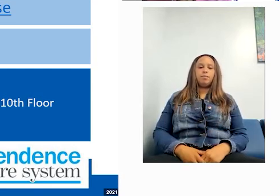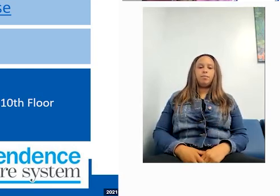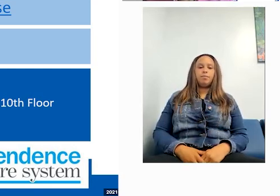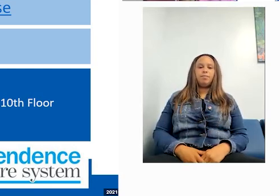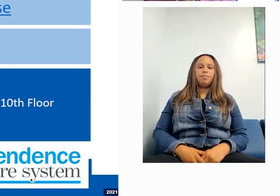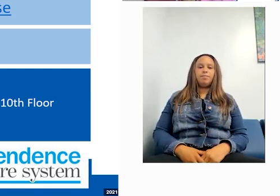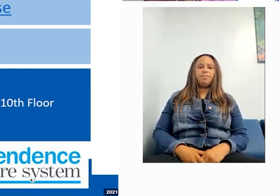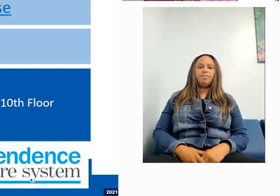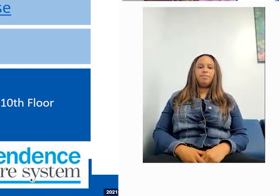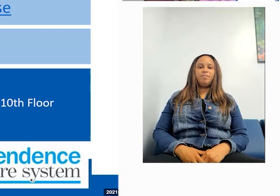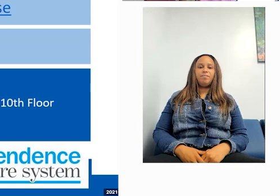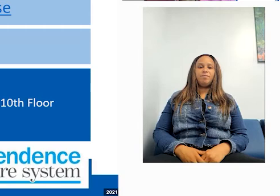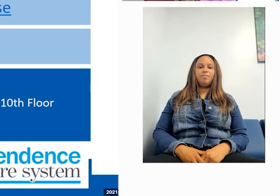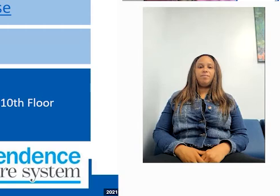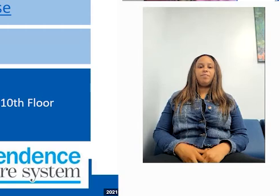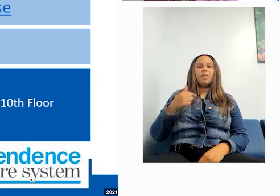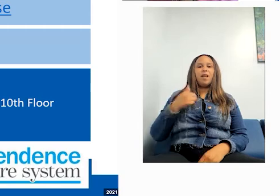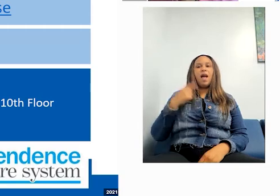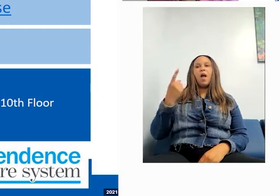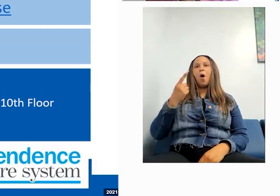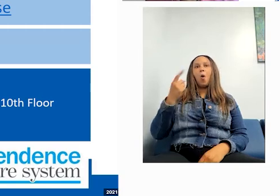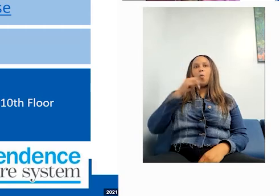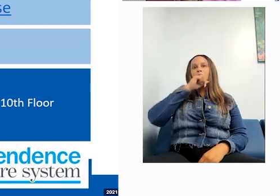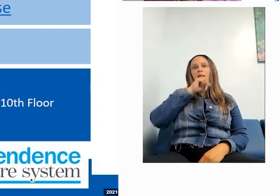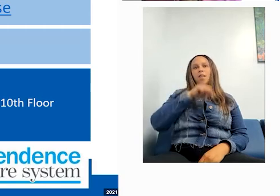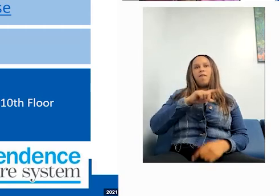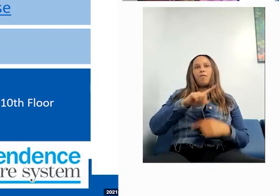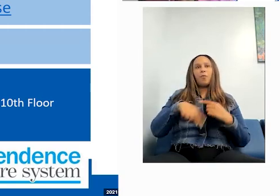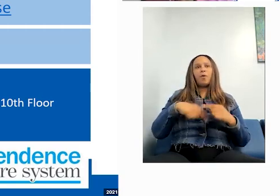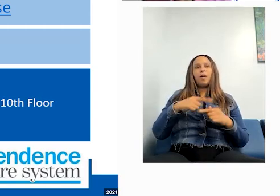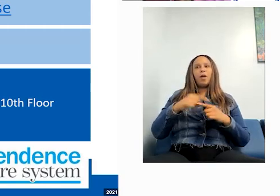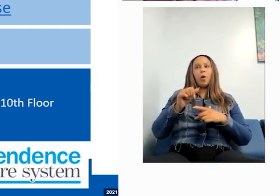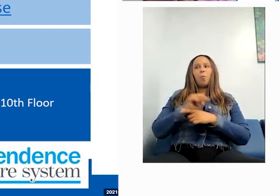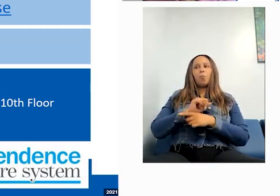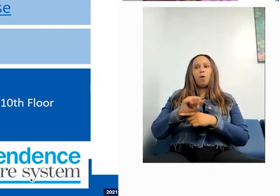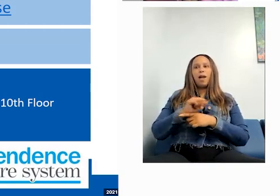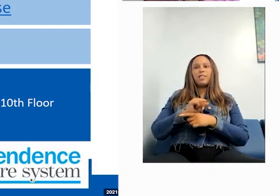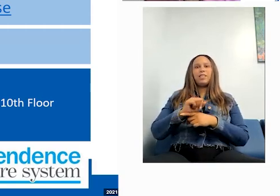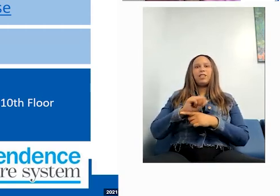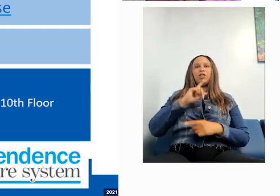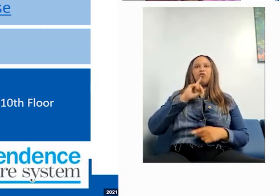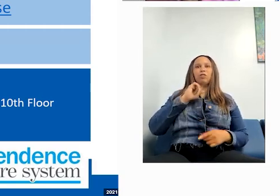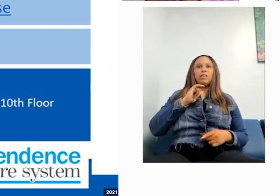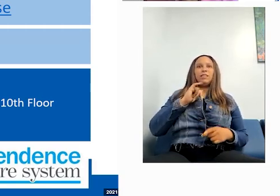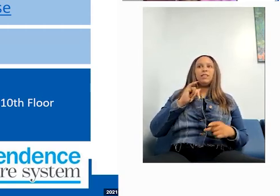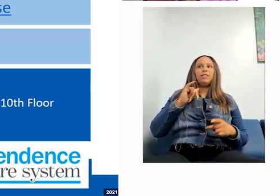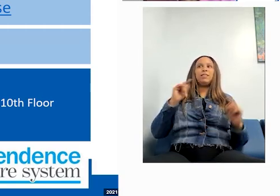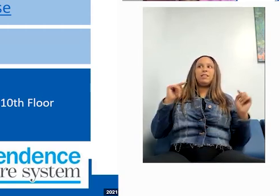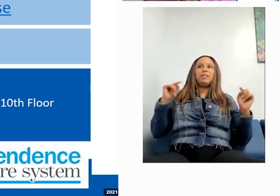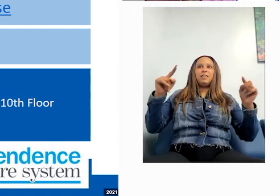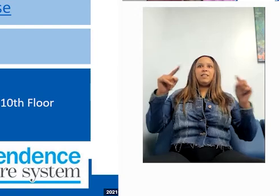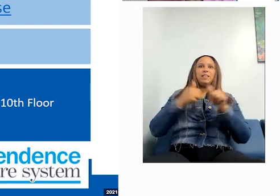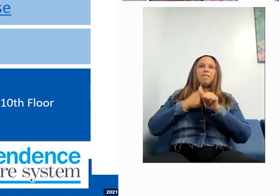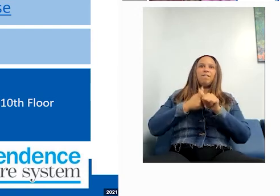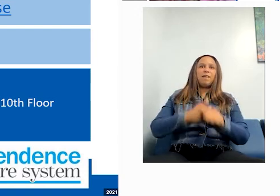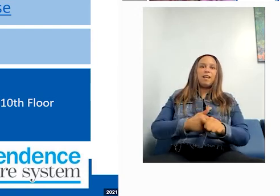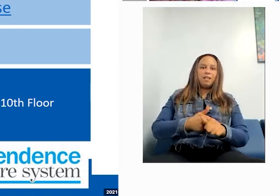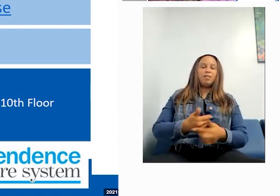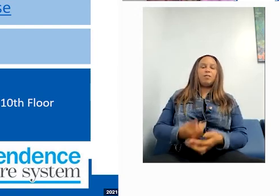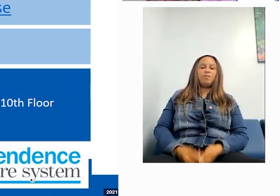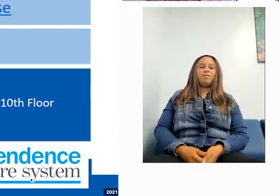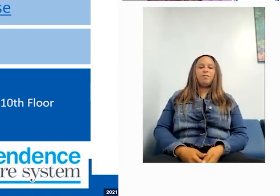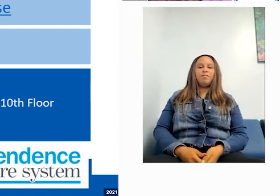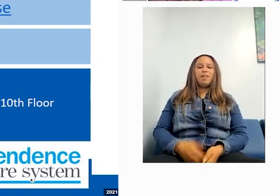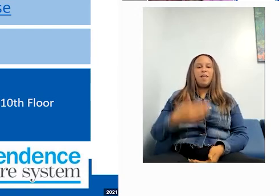I always love it when practice is grounded in what's being said in the presentation. So